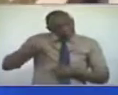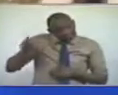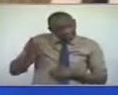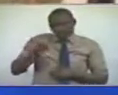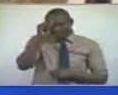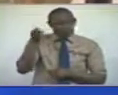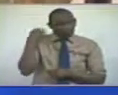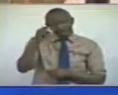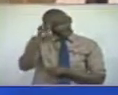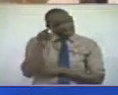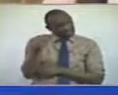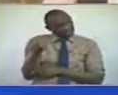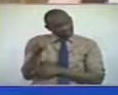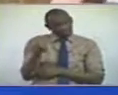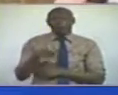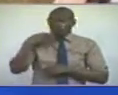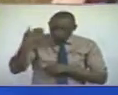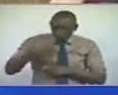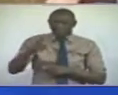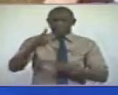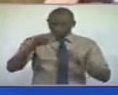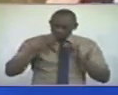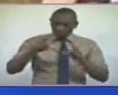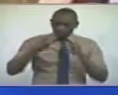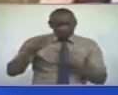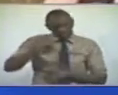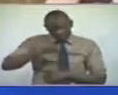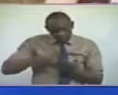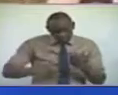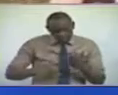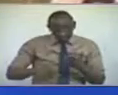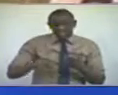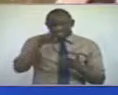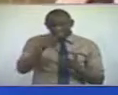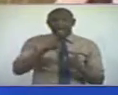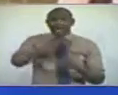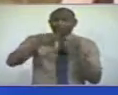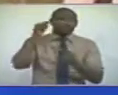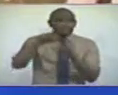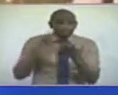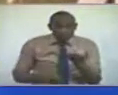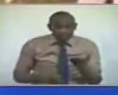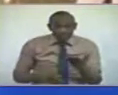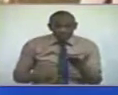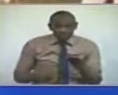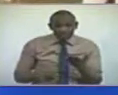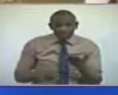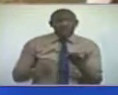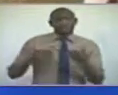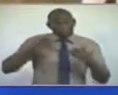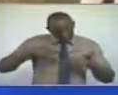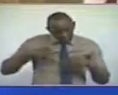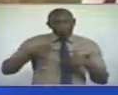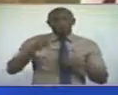to constantly remind us that it is all about the